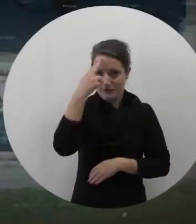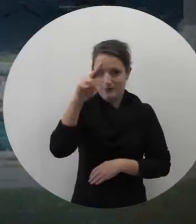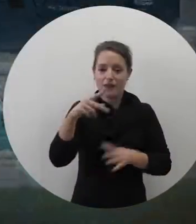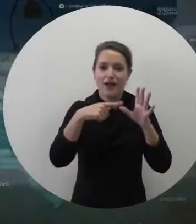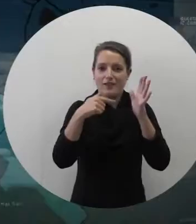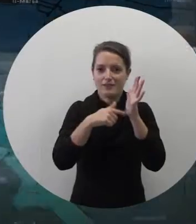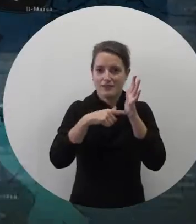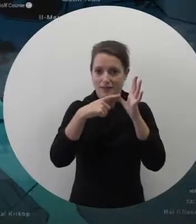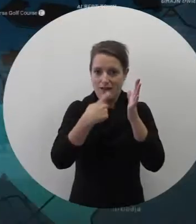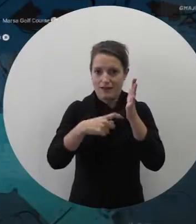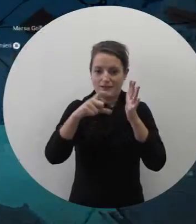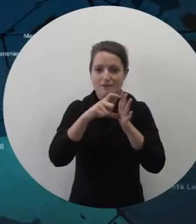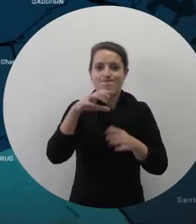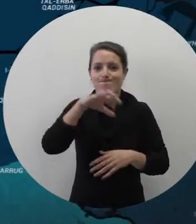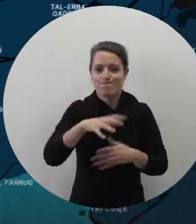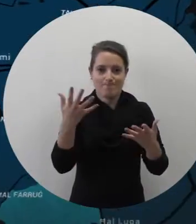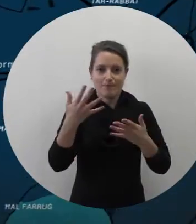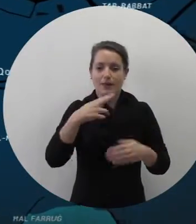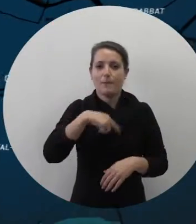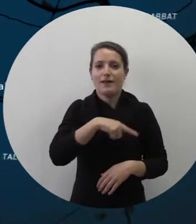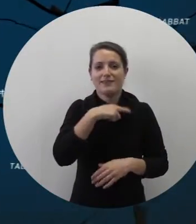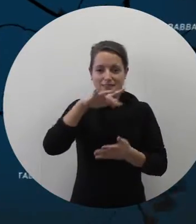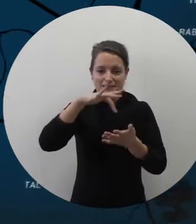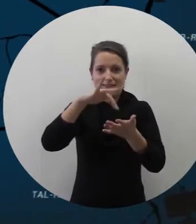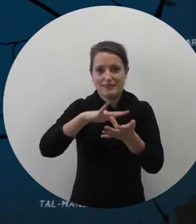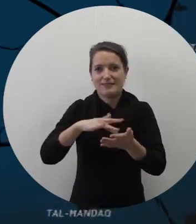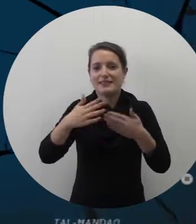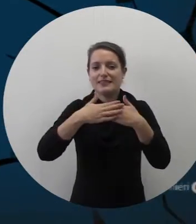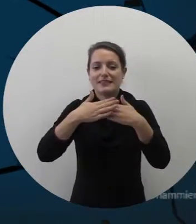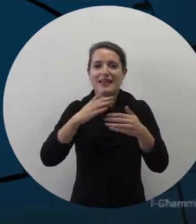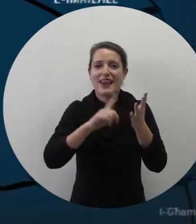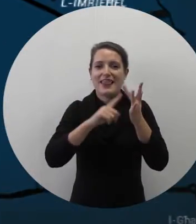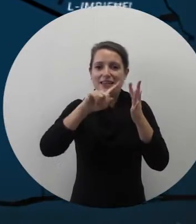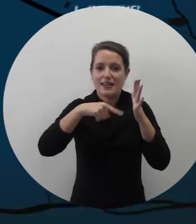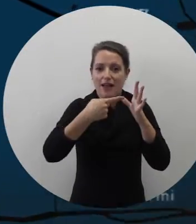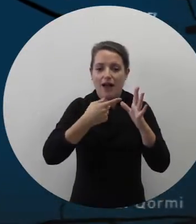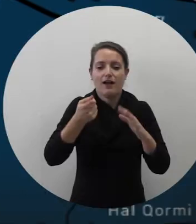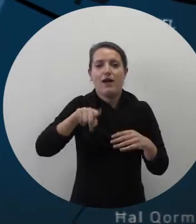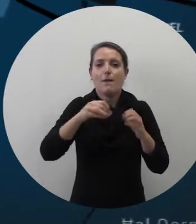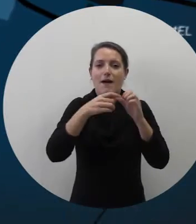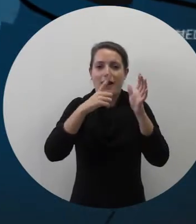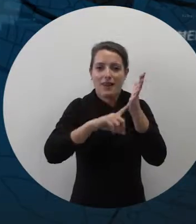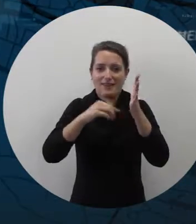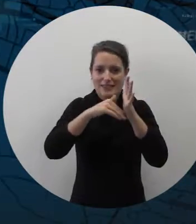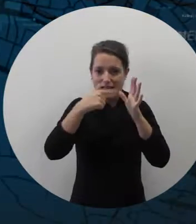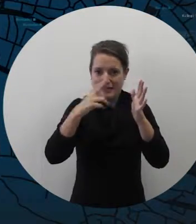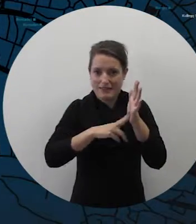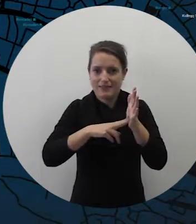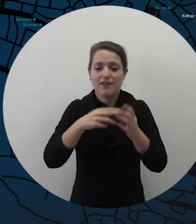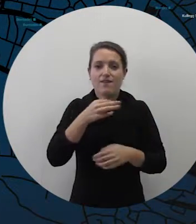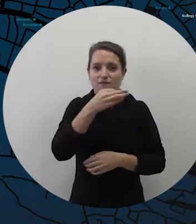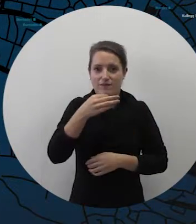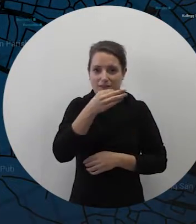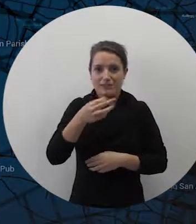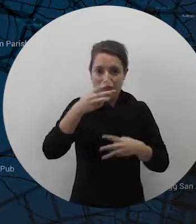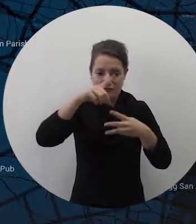Attard. The village of Attard is located in the center of Malta, close to Lija and Balzan. These three localities are similar